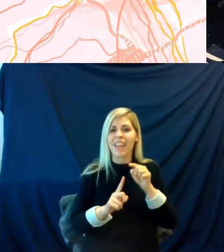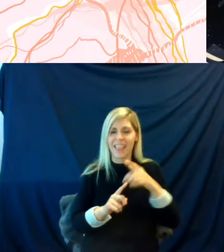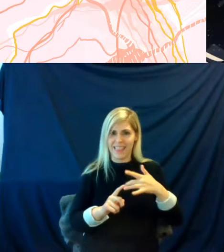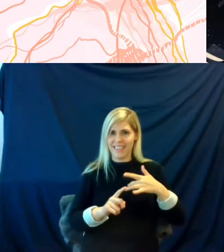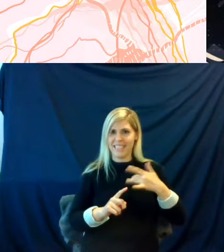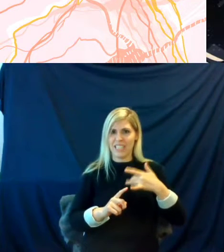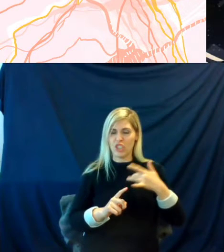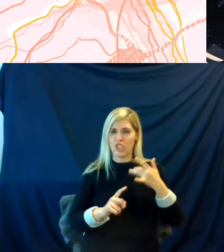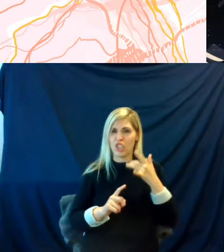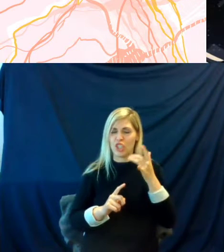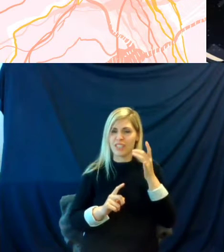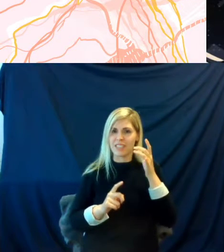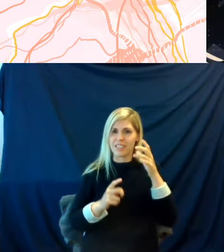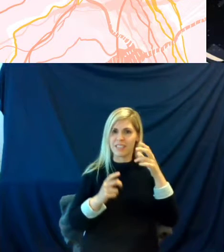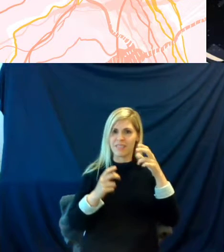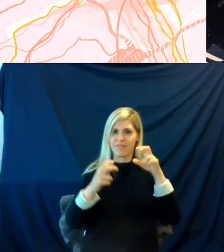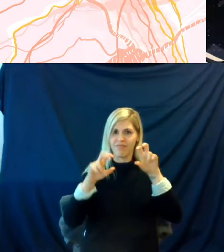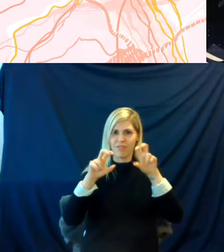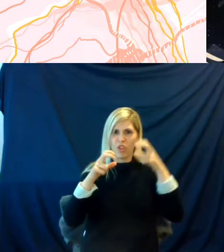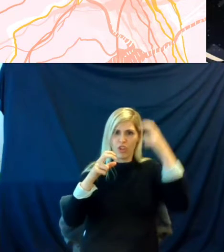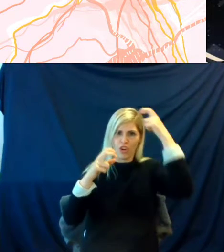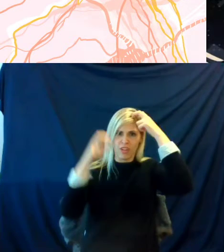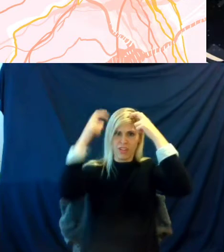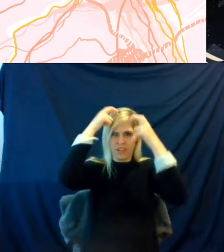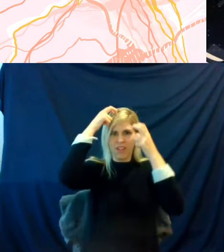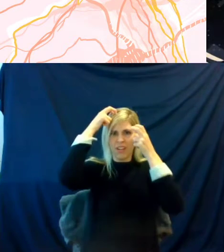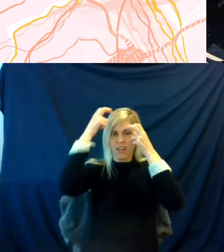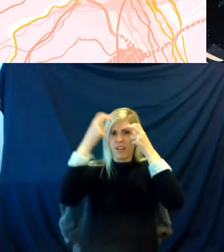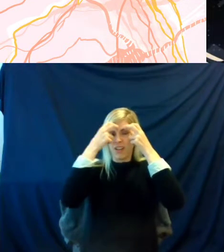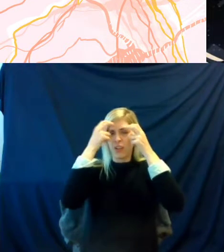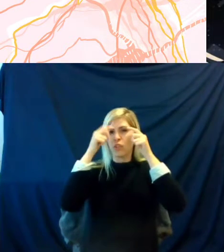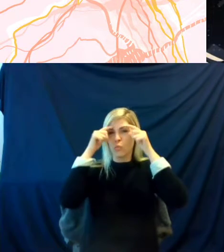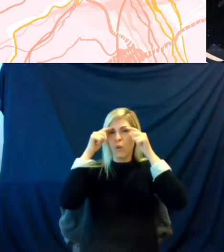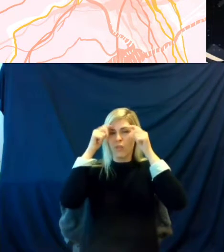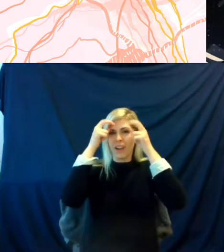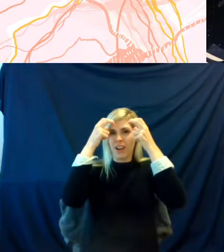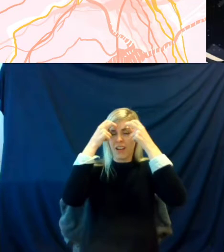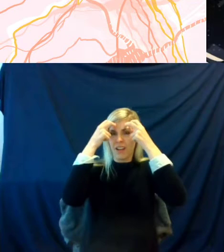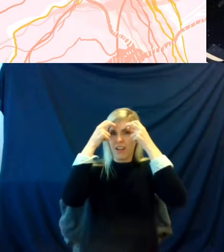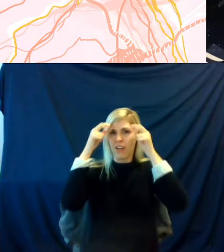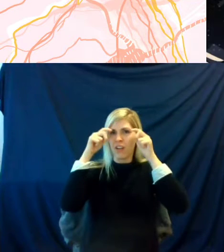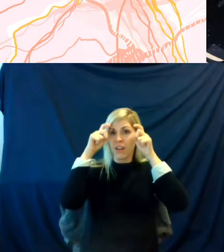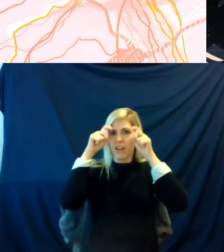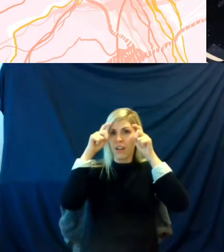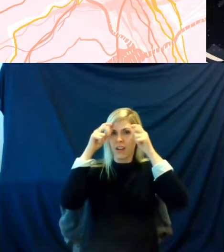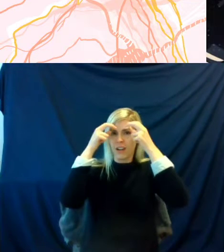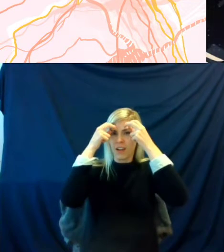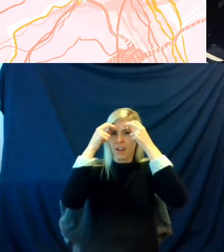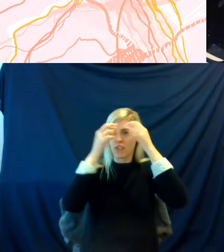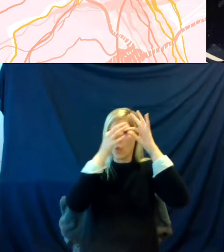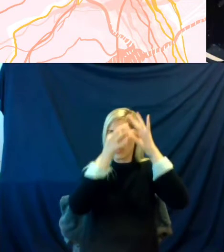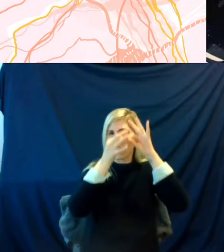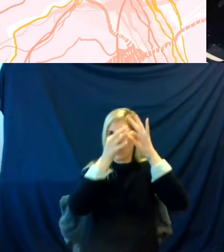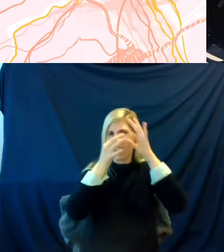because the sensors are placed right above the eyebrows, there's a stronger correlation